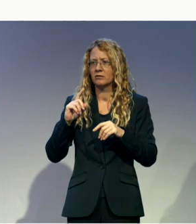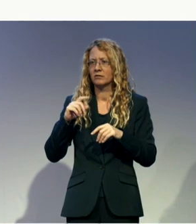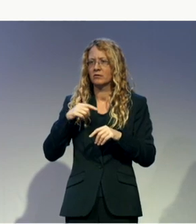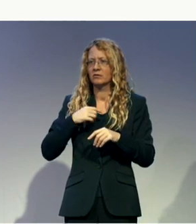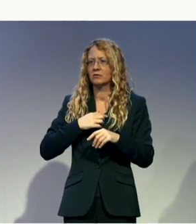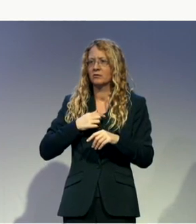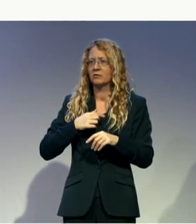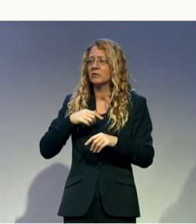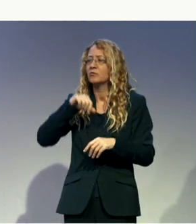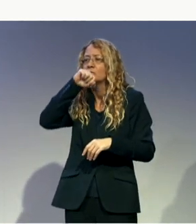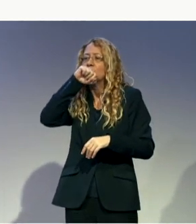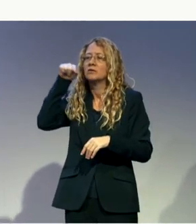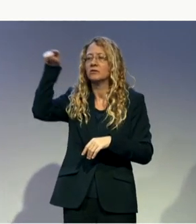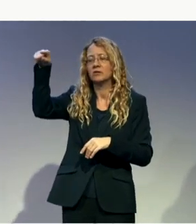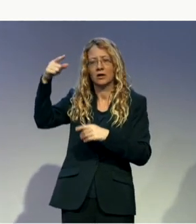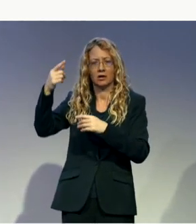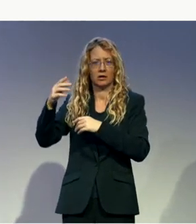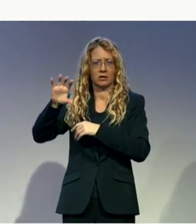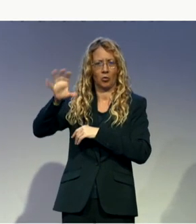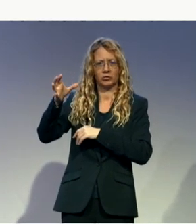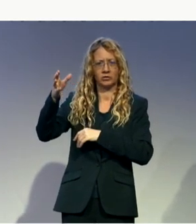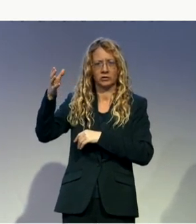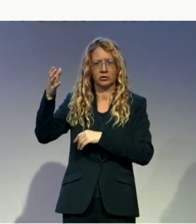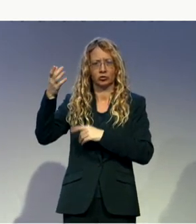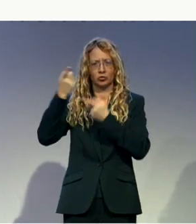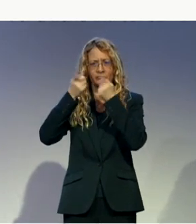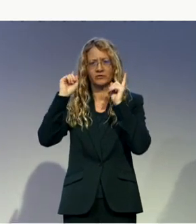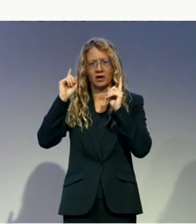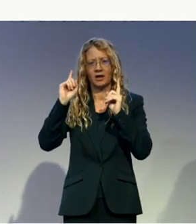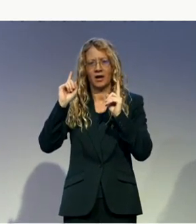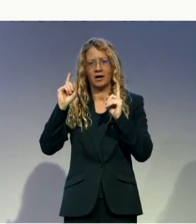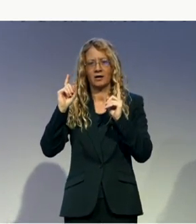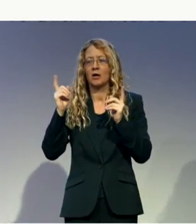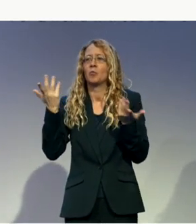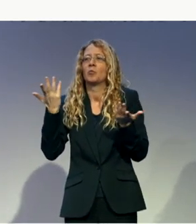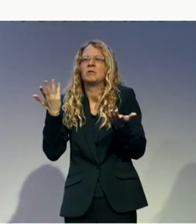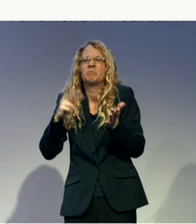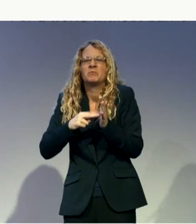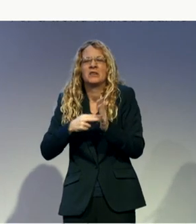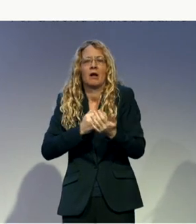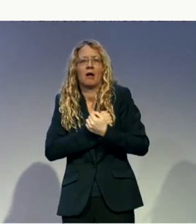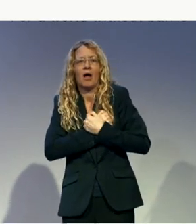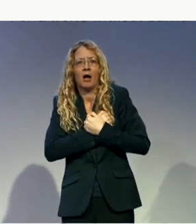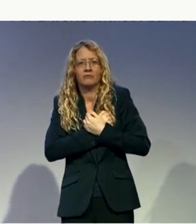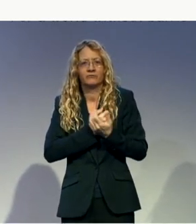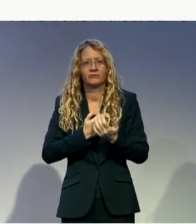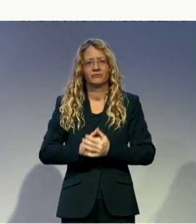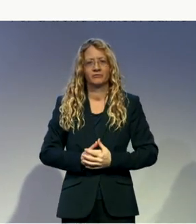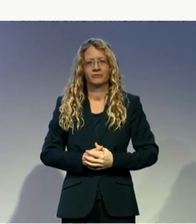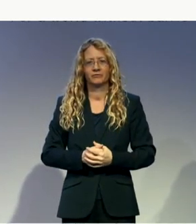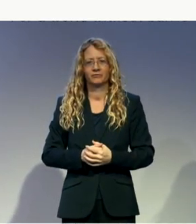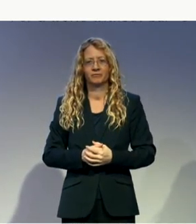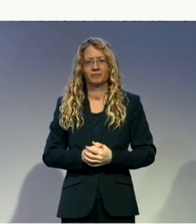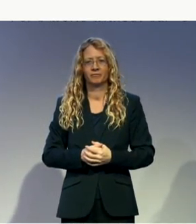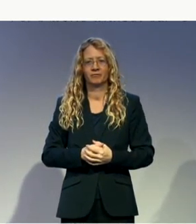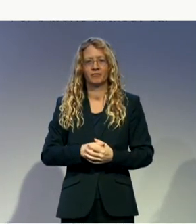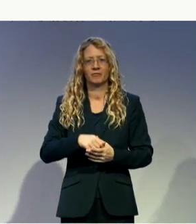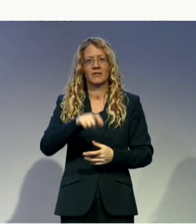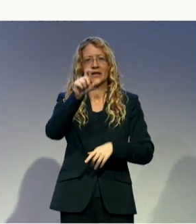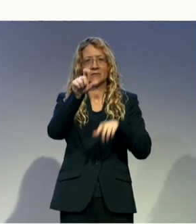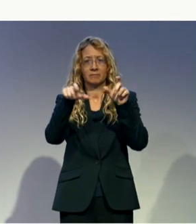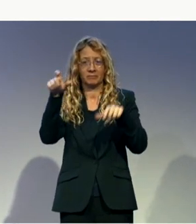made. I like that information is being put out there for persons with disability, which is easy to